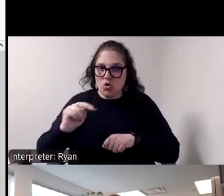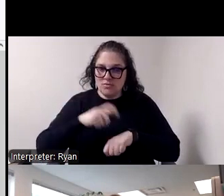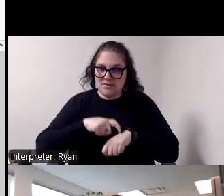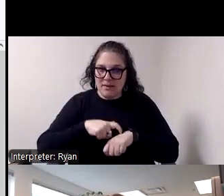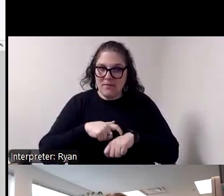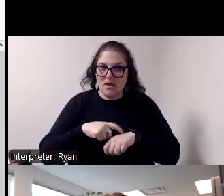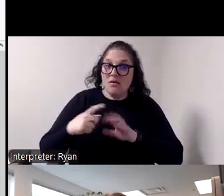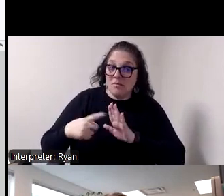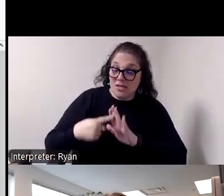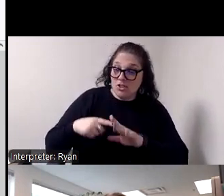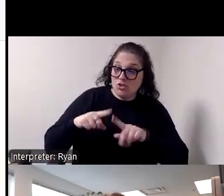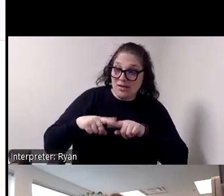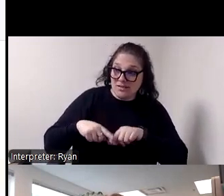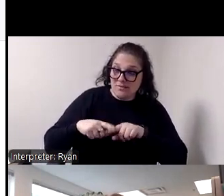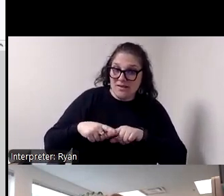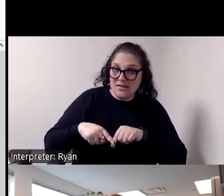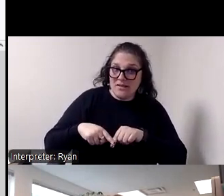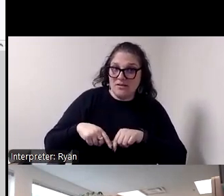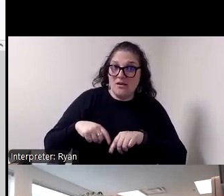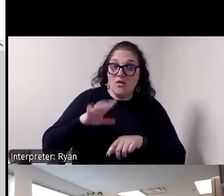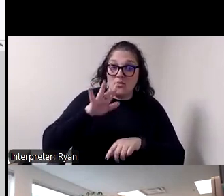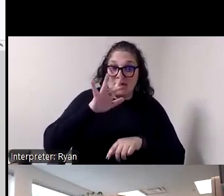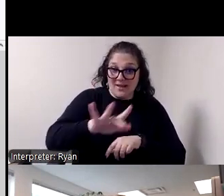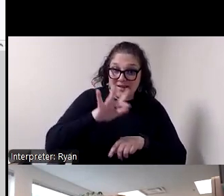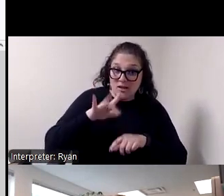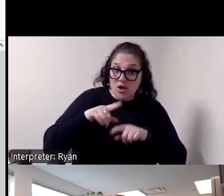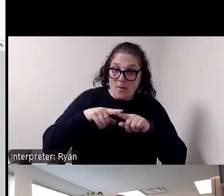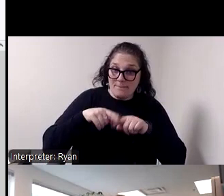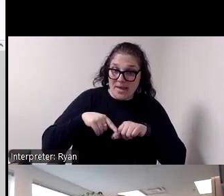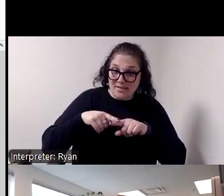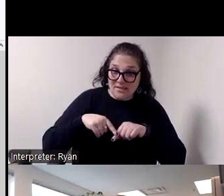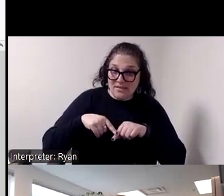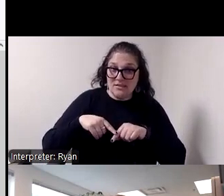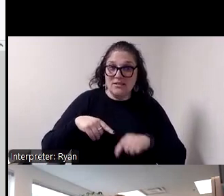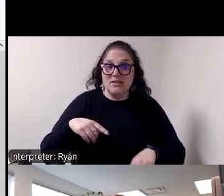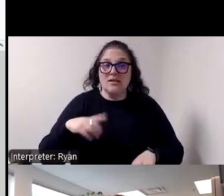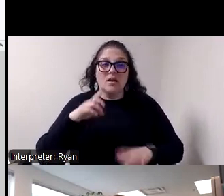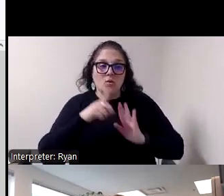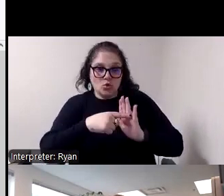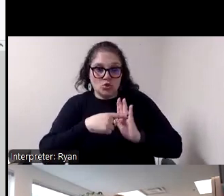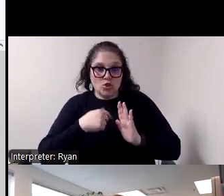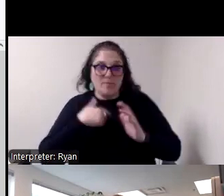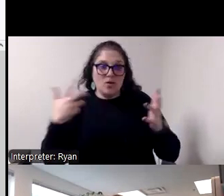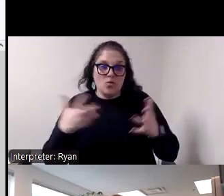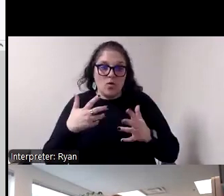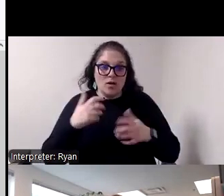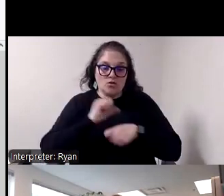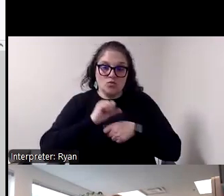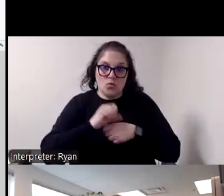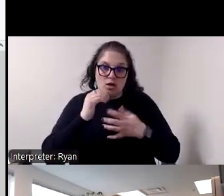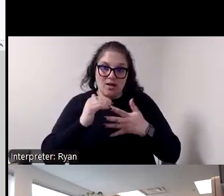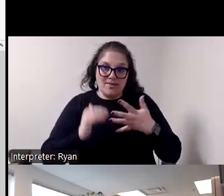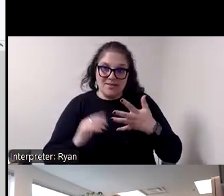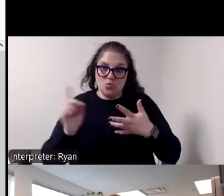pending. And if I click on this pending, this is going to show me what work list the timesheet is at